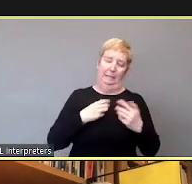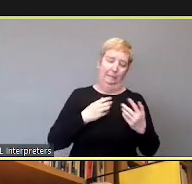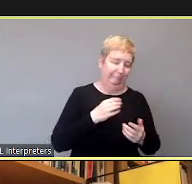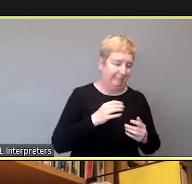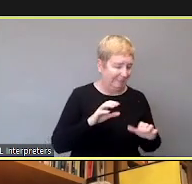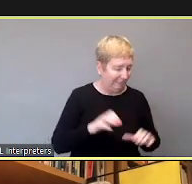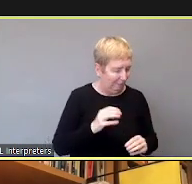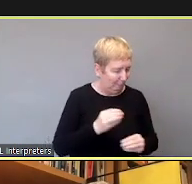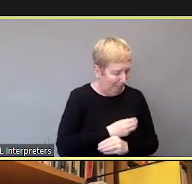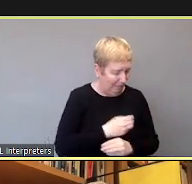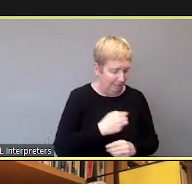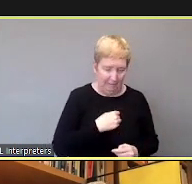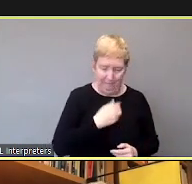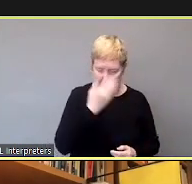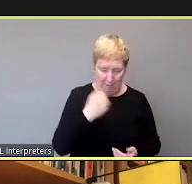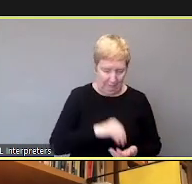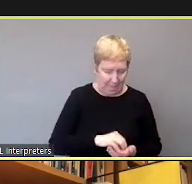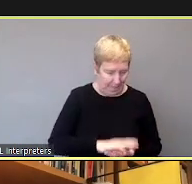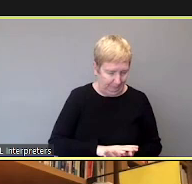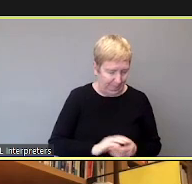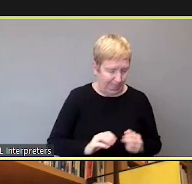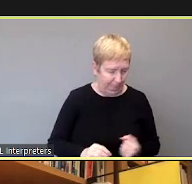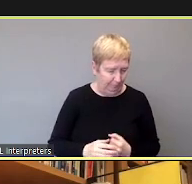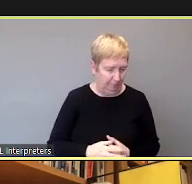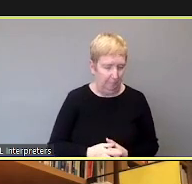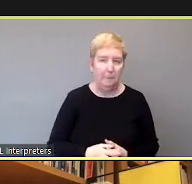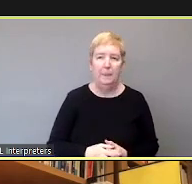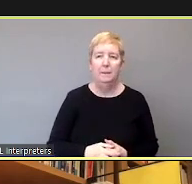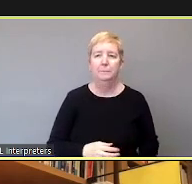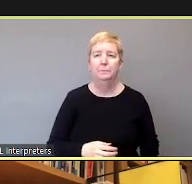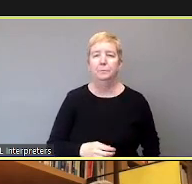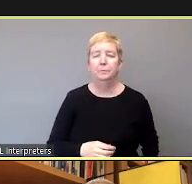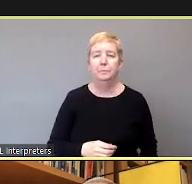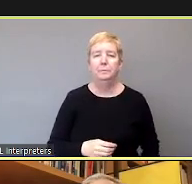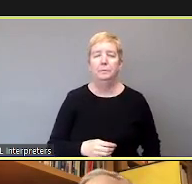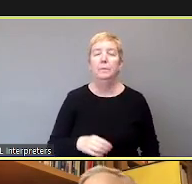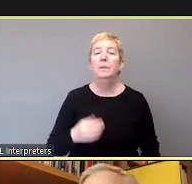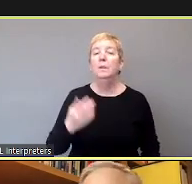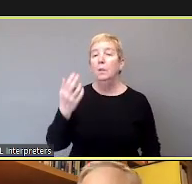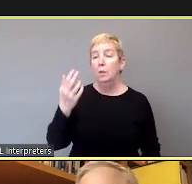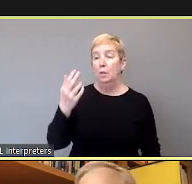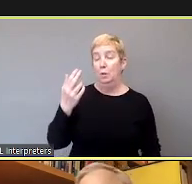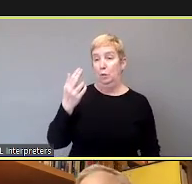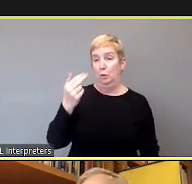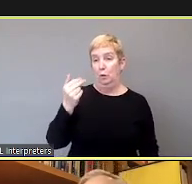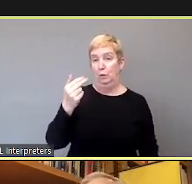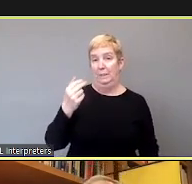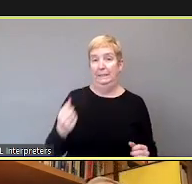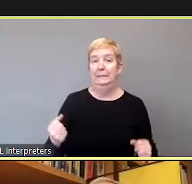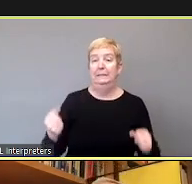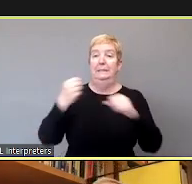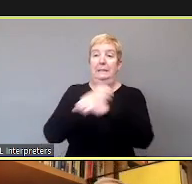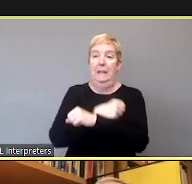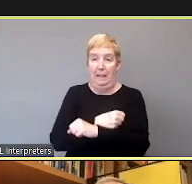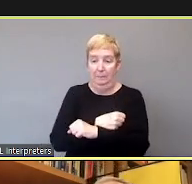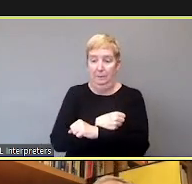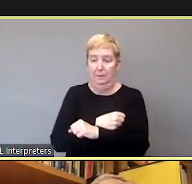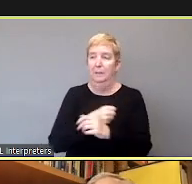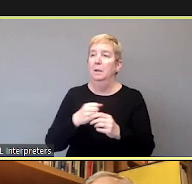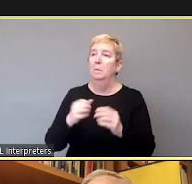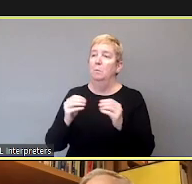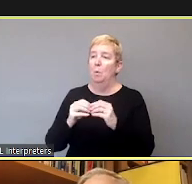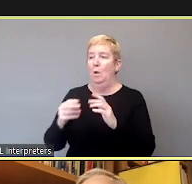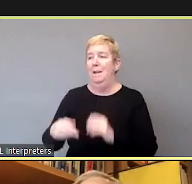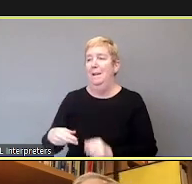from my calendar. So it's 13 times greater chance of dying